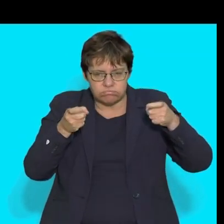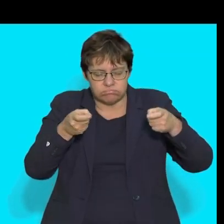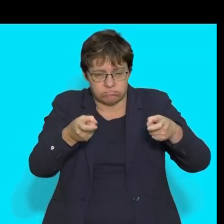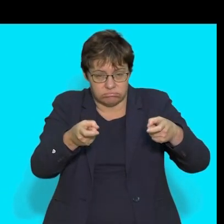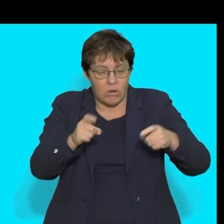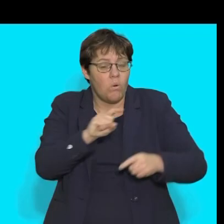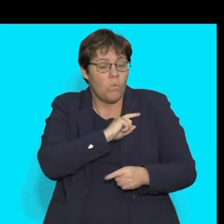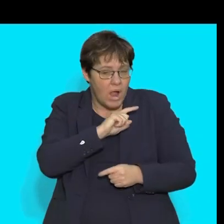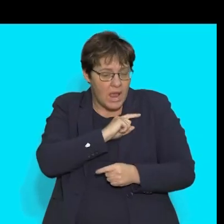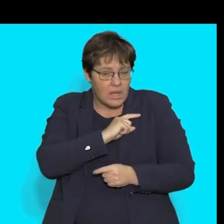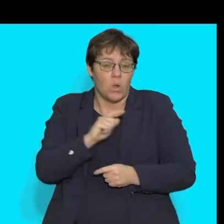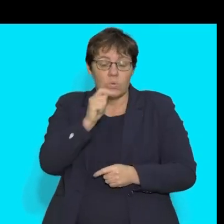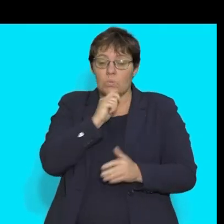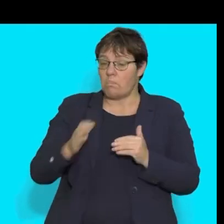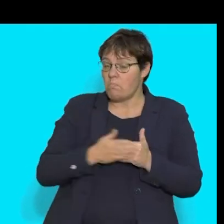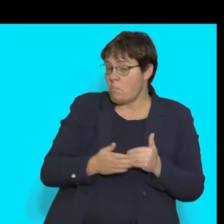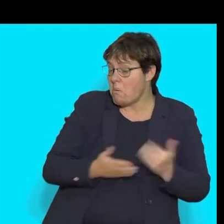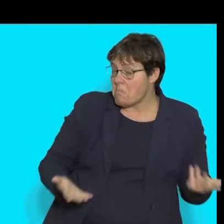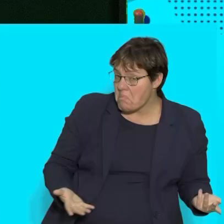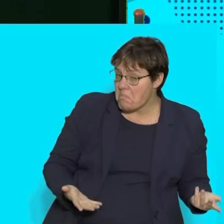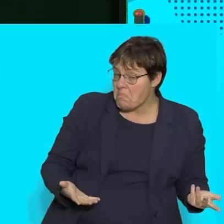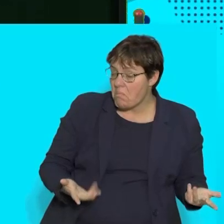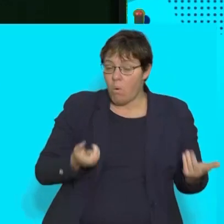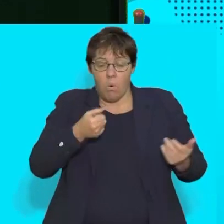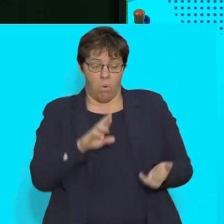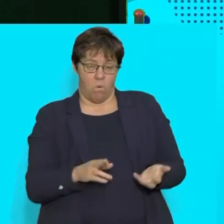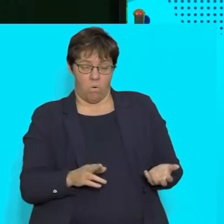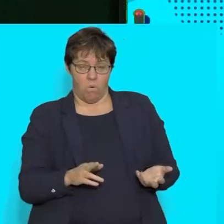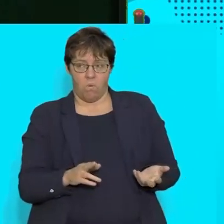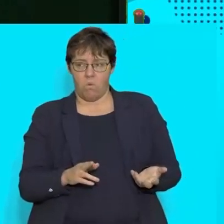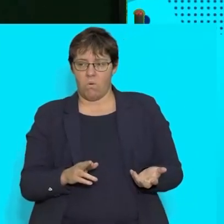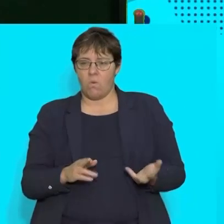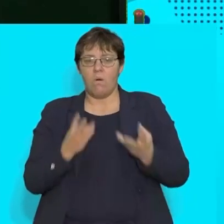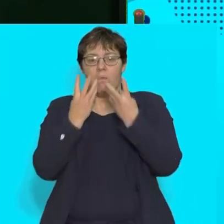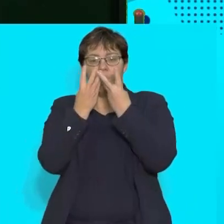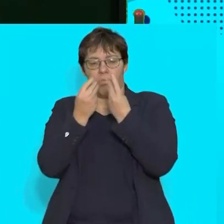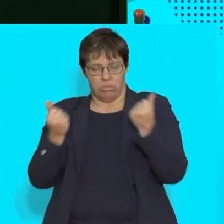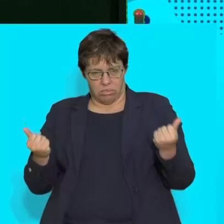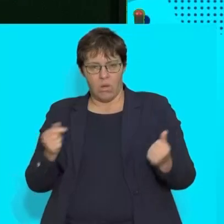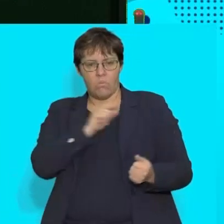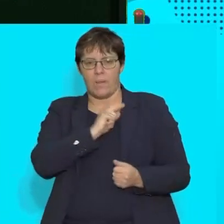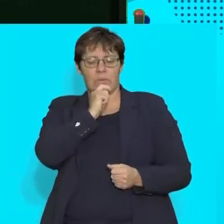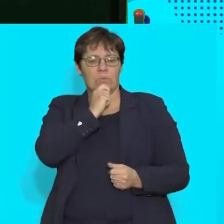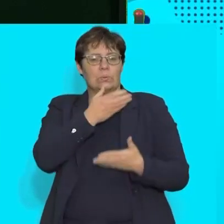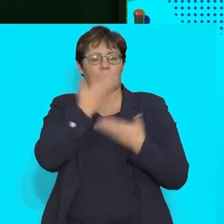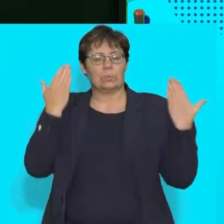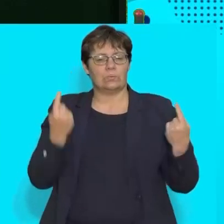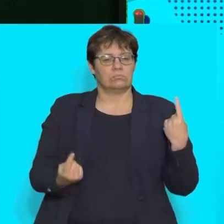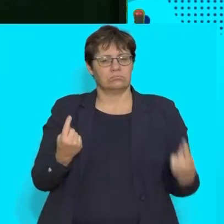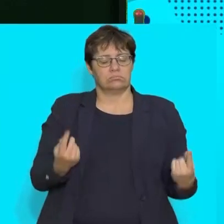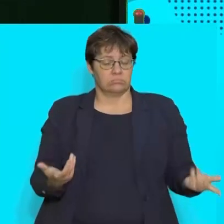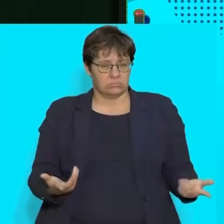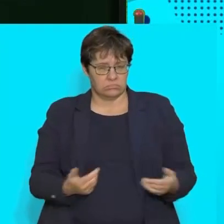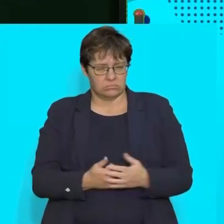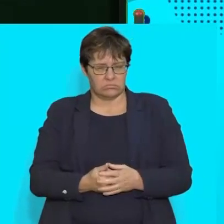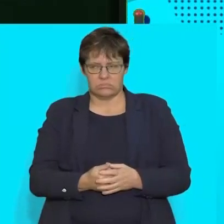it become longer because they used it more often? Or did it disappear because they stopped using it?